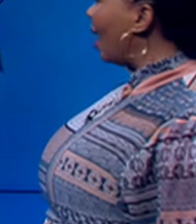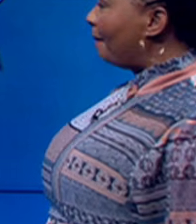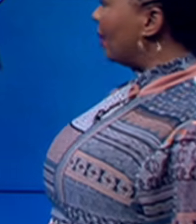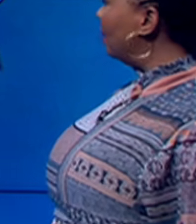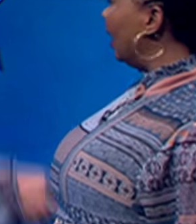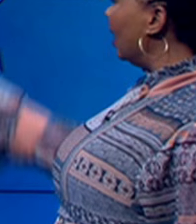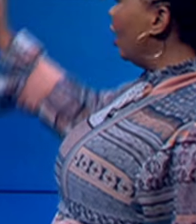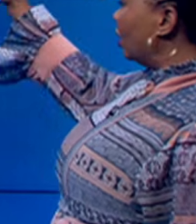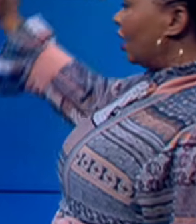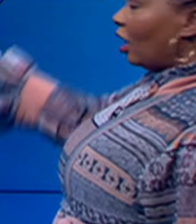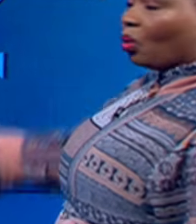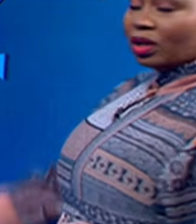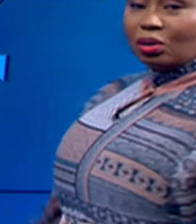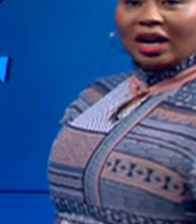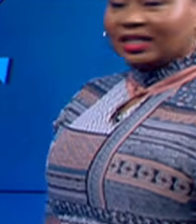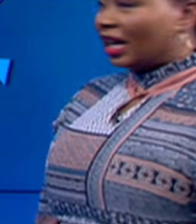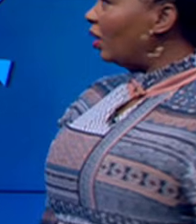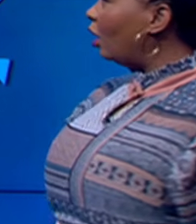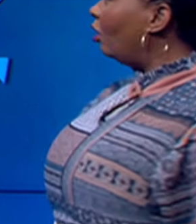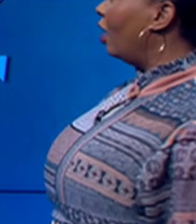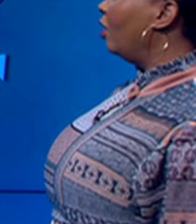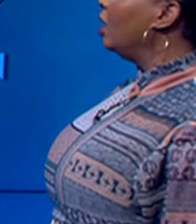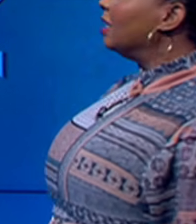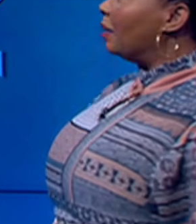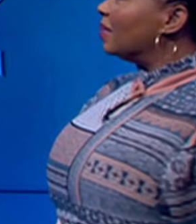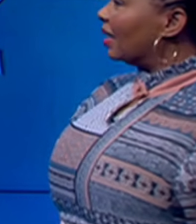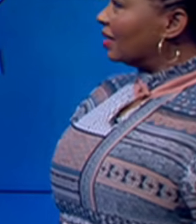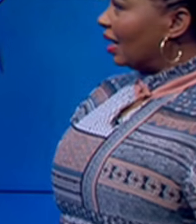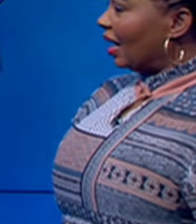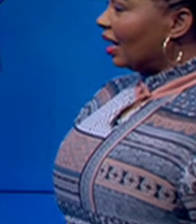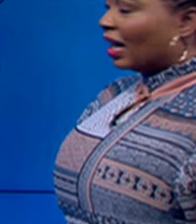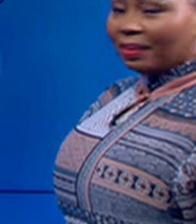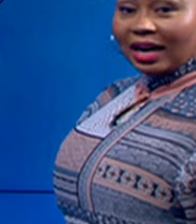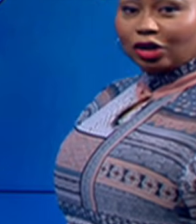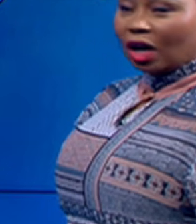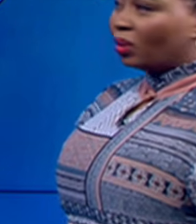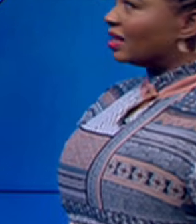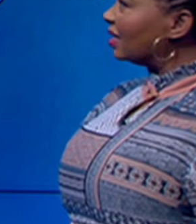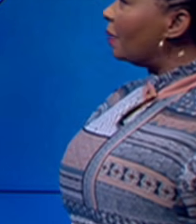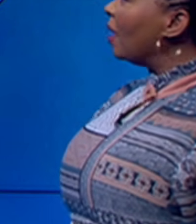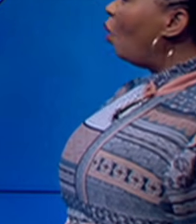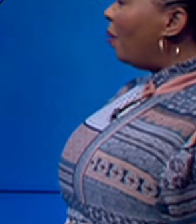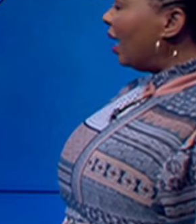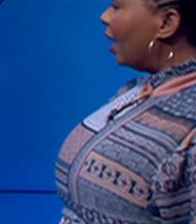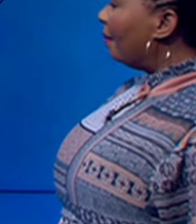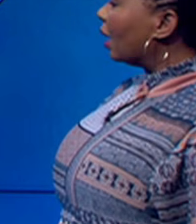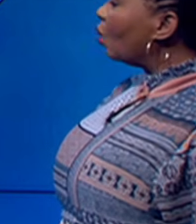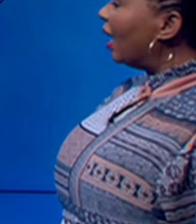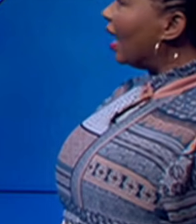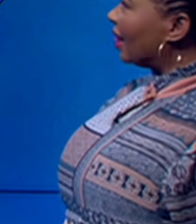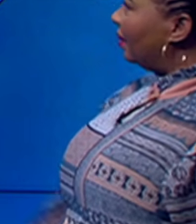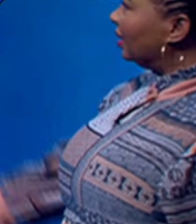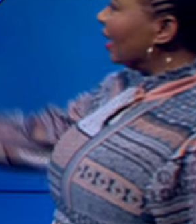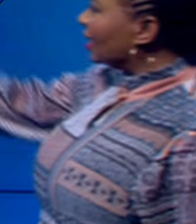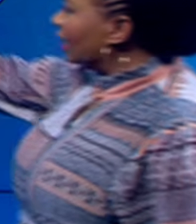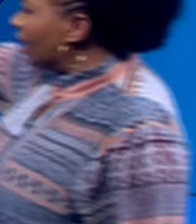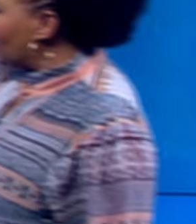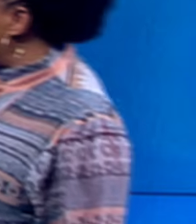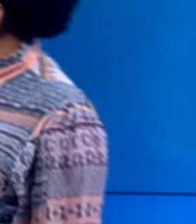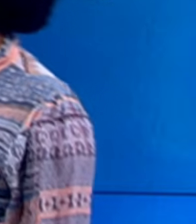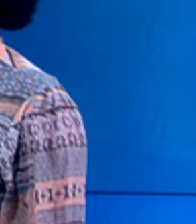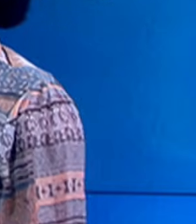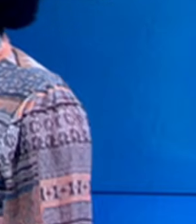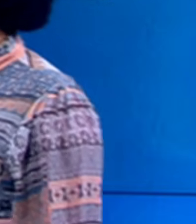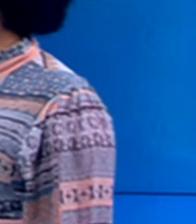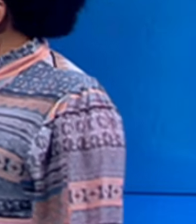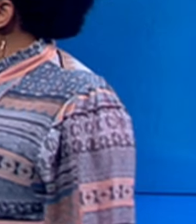le maru a pipileng go tsenela go KwaZulu-Natal gona le kgonagalo tša mesarasarane ga re lebelela jalo go sasa go bonagala maru a le a tlabantšana a